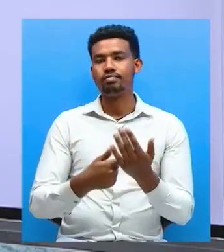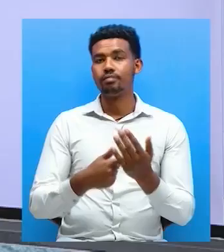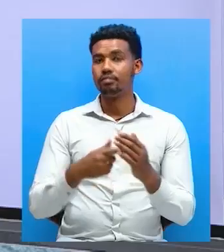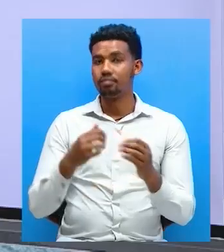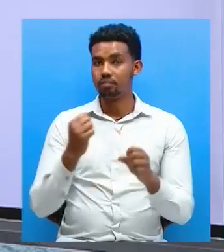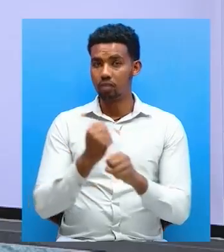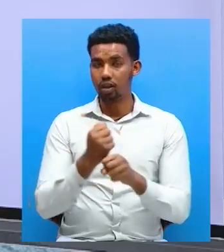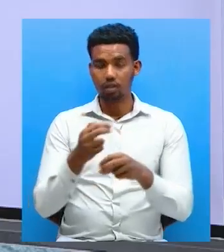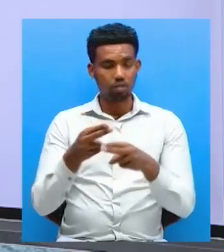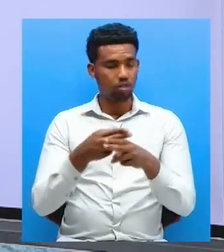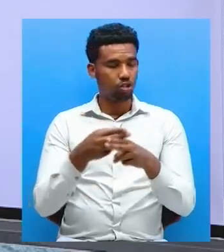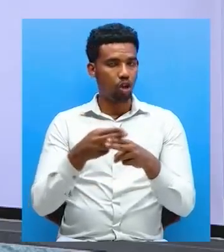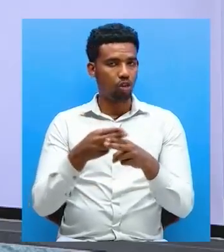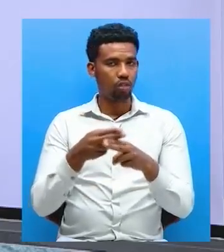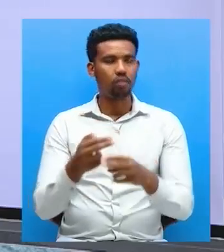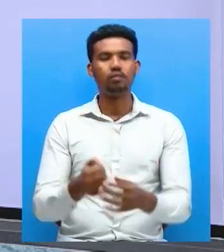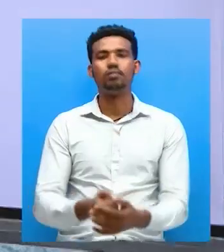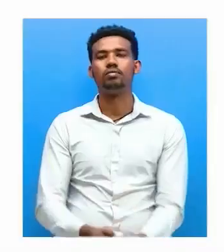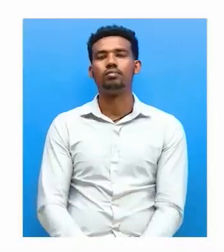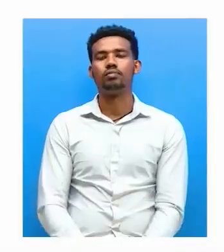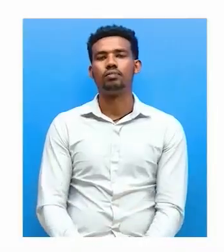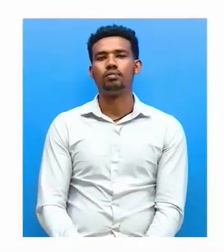this term short.